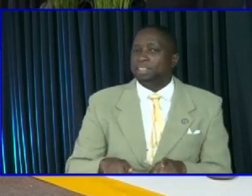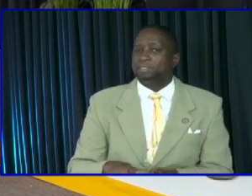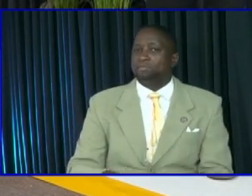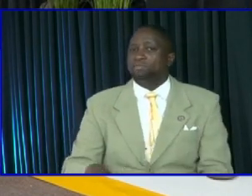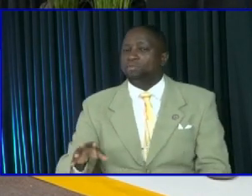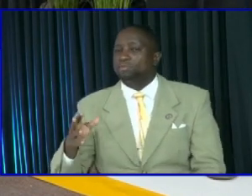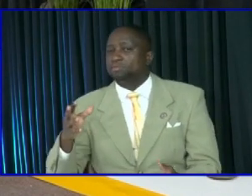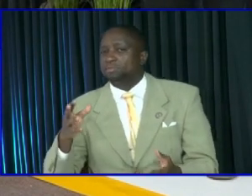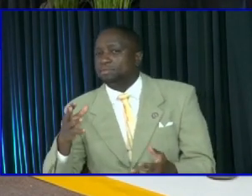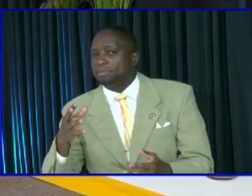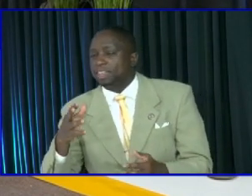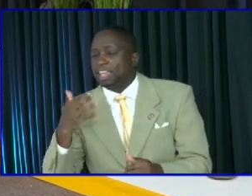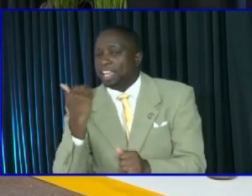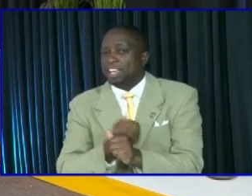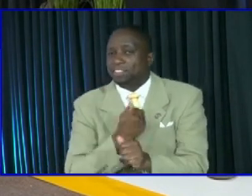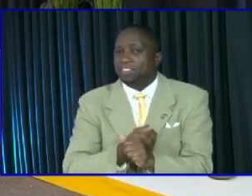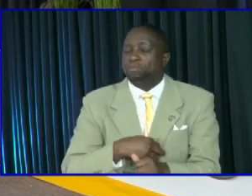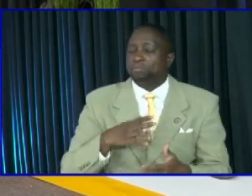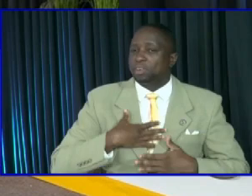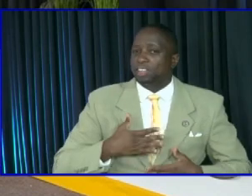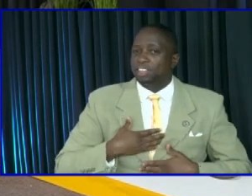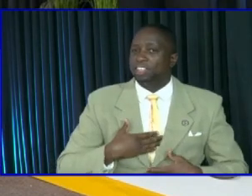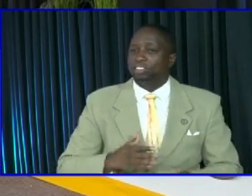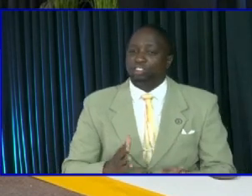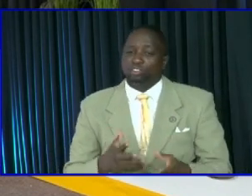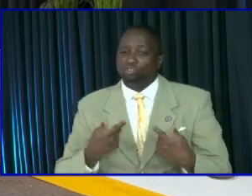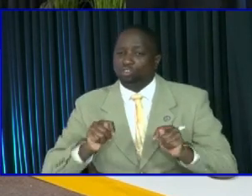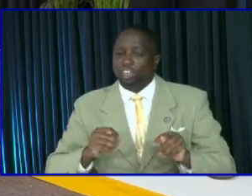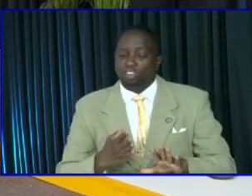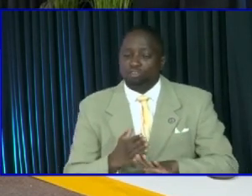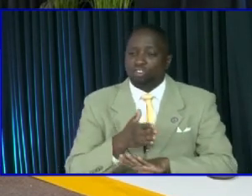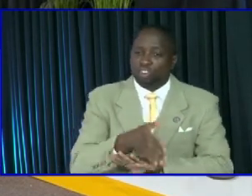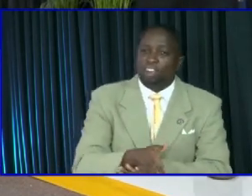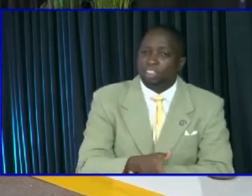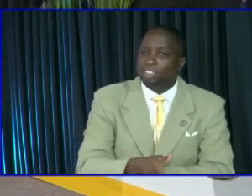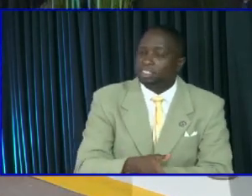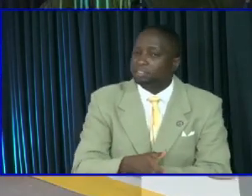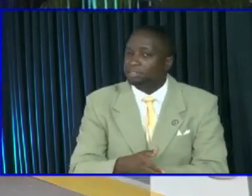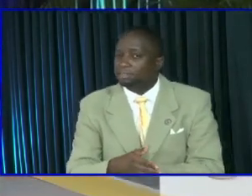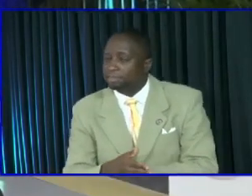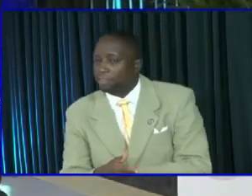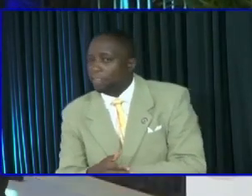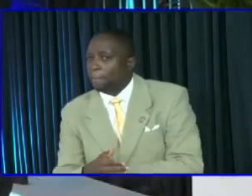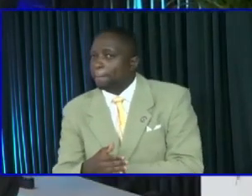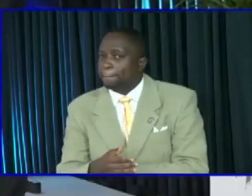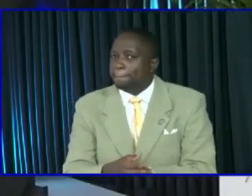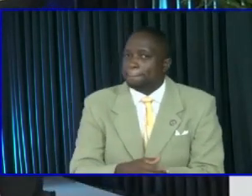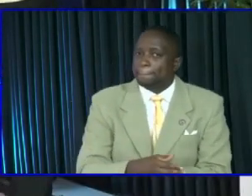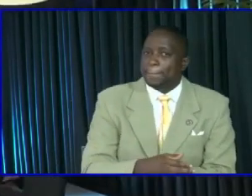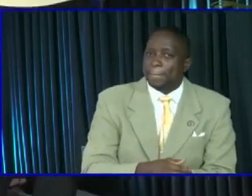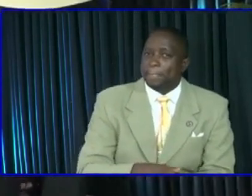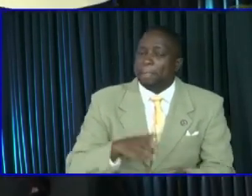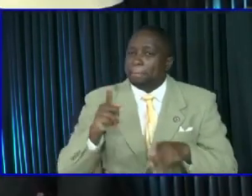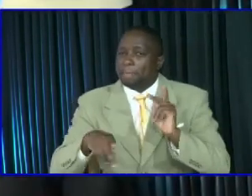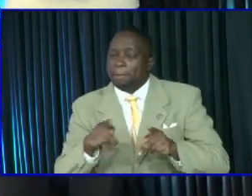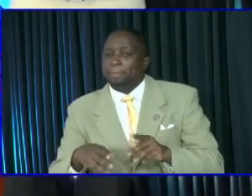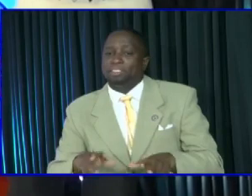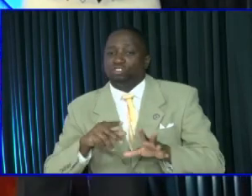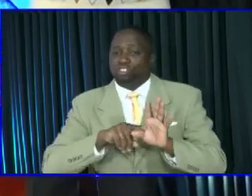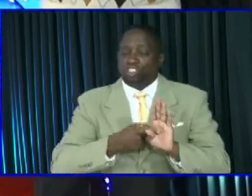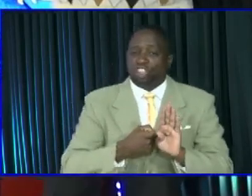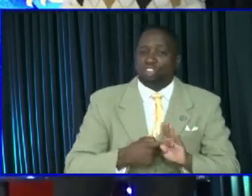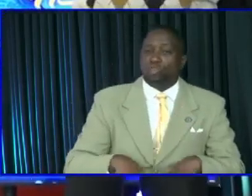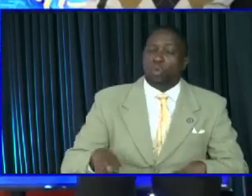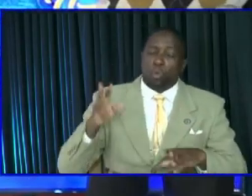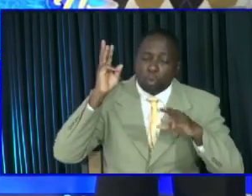1949, America the country across the line. Made the Adam bomb at the very same time. People start worry all over